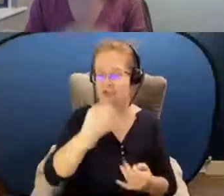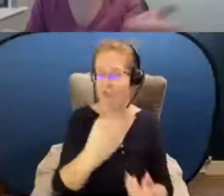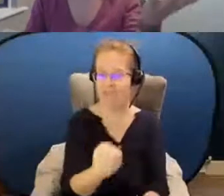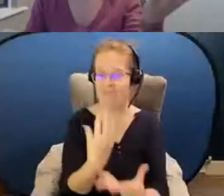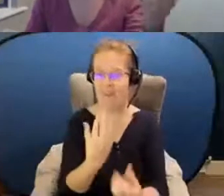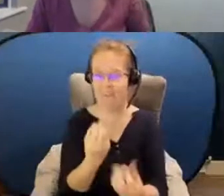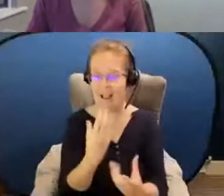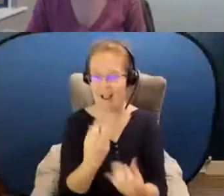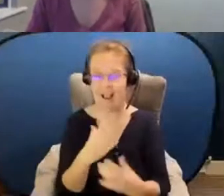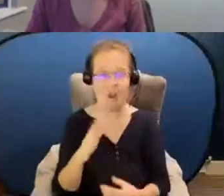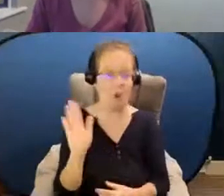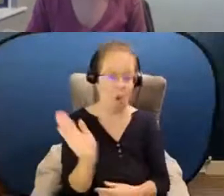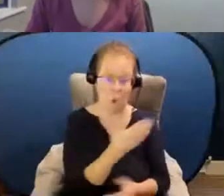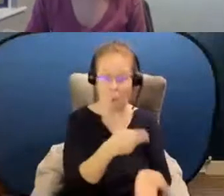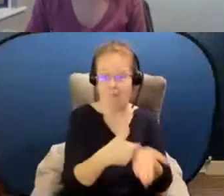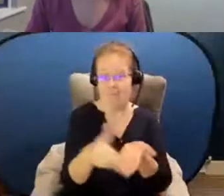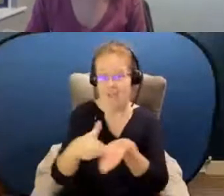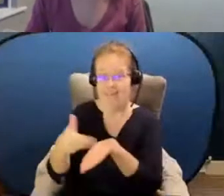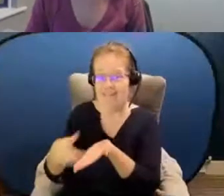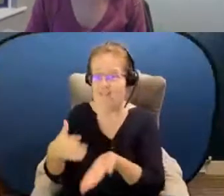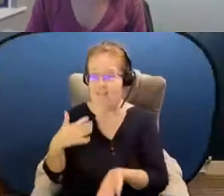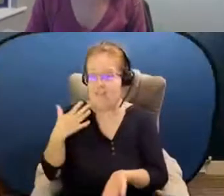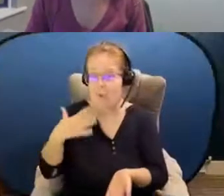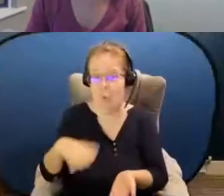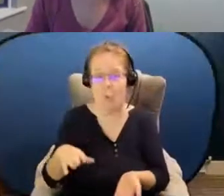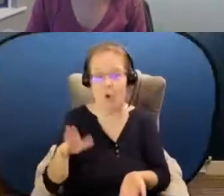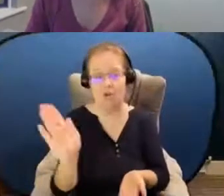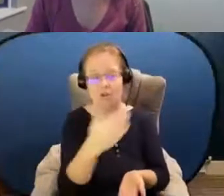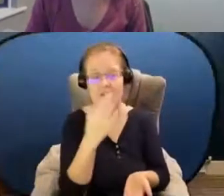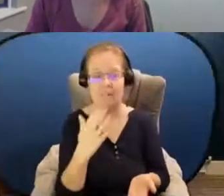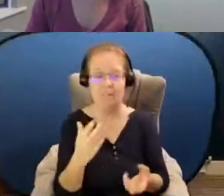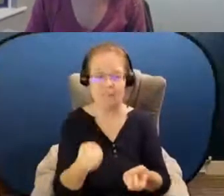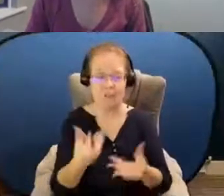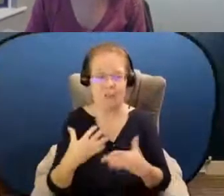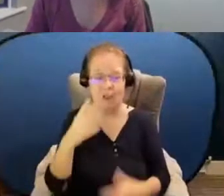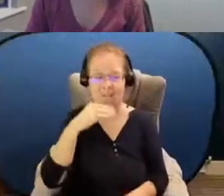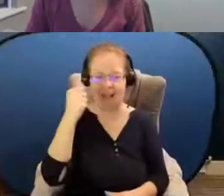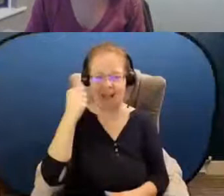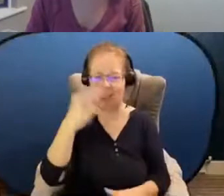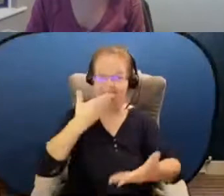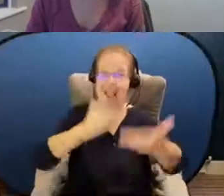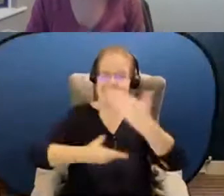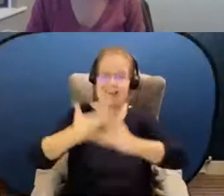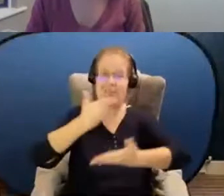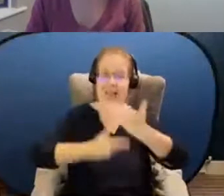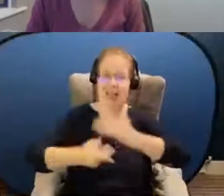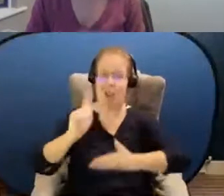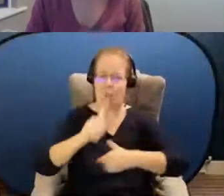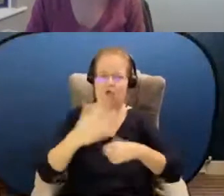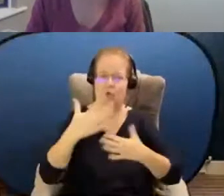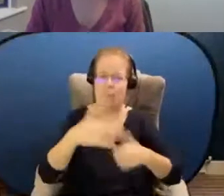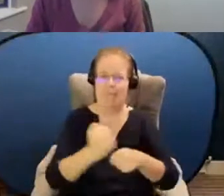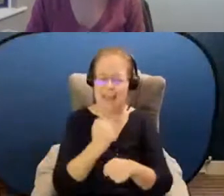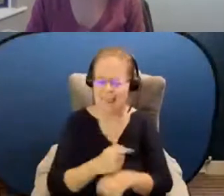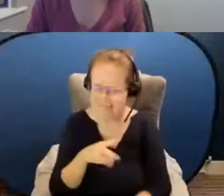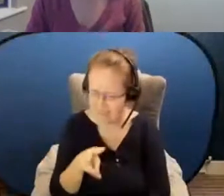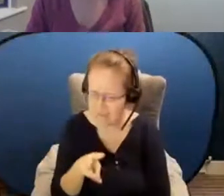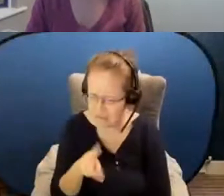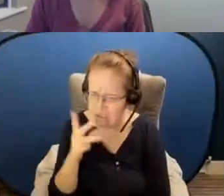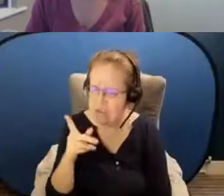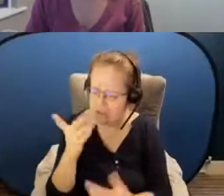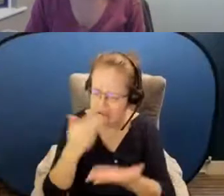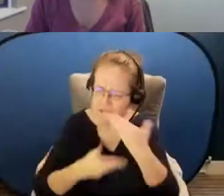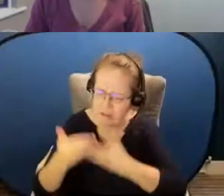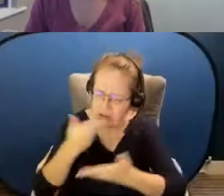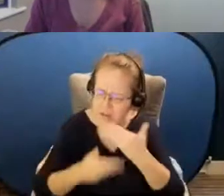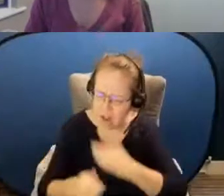all vendors want that in there, and providing the spirit. So in other words, explain what you were doing so they can replicate it and hopefully